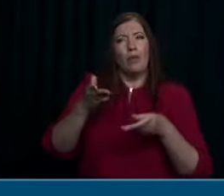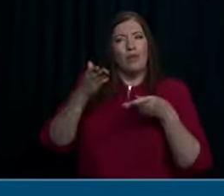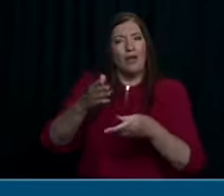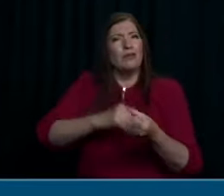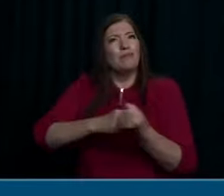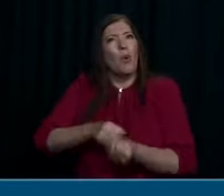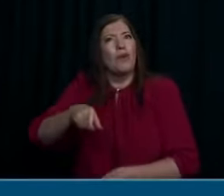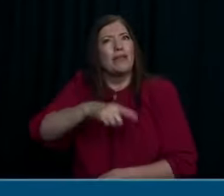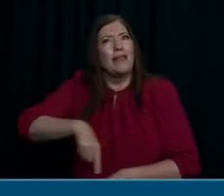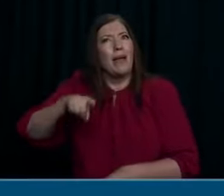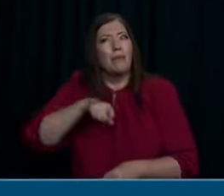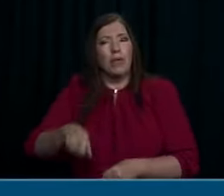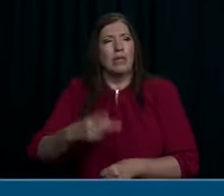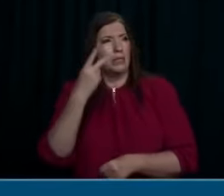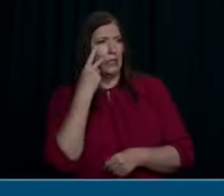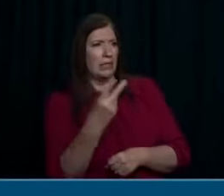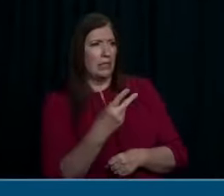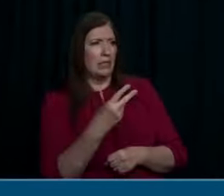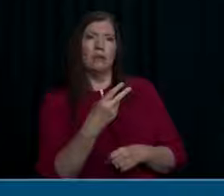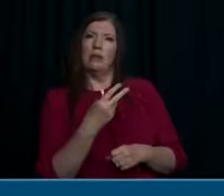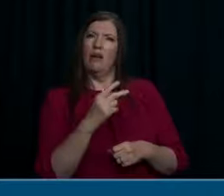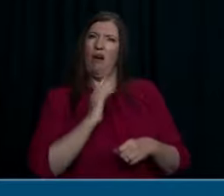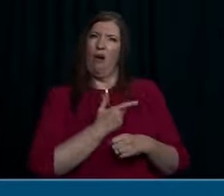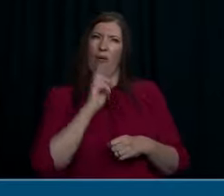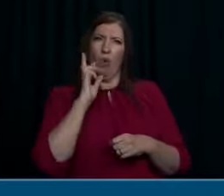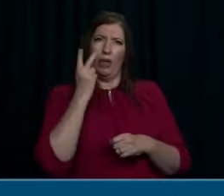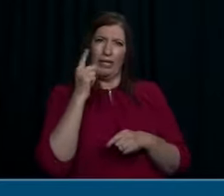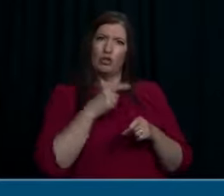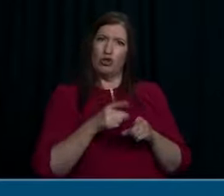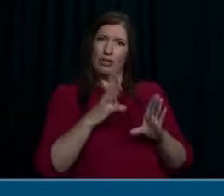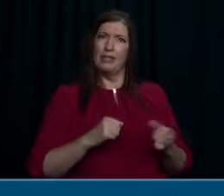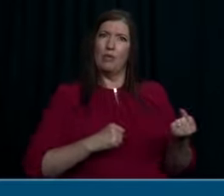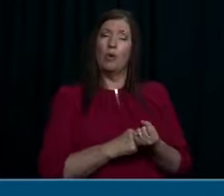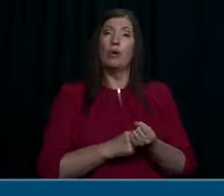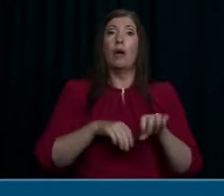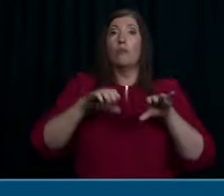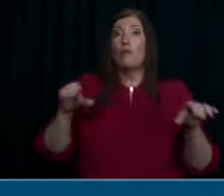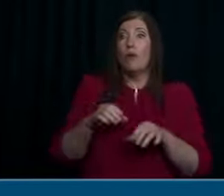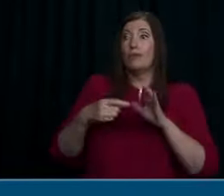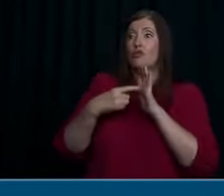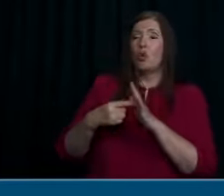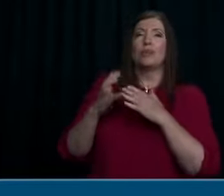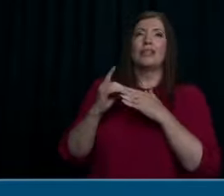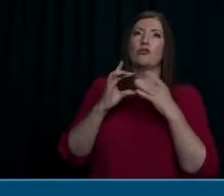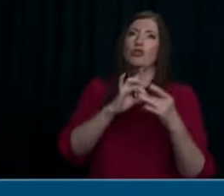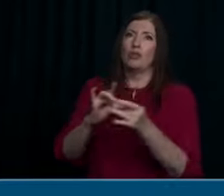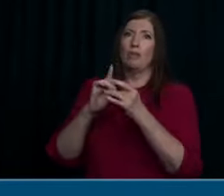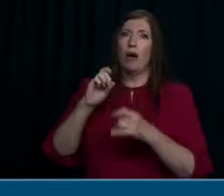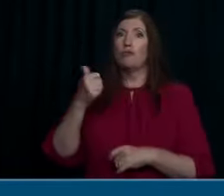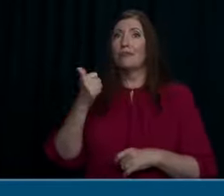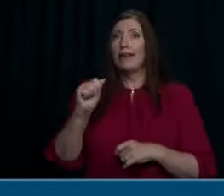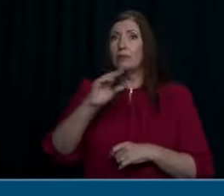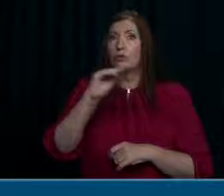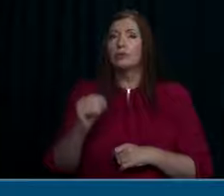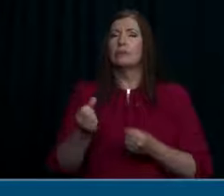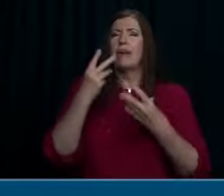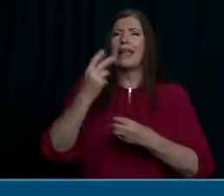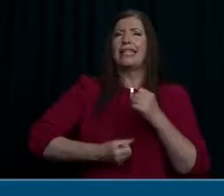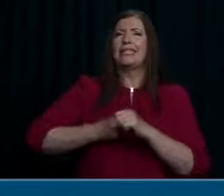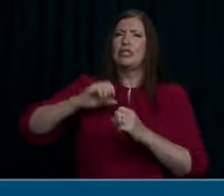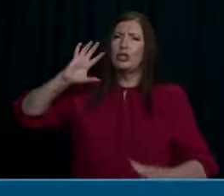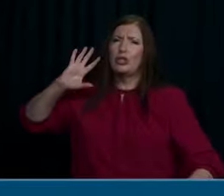support them because they see it through our politicians. Performance reflects leadership 110%, and for years I have built really